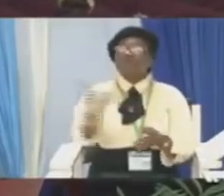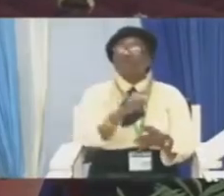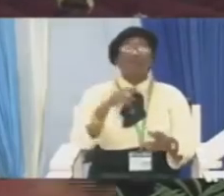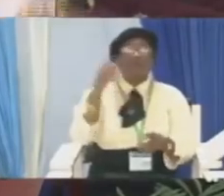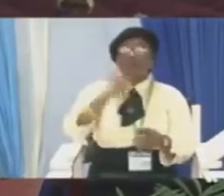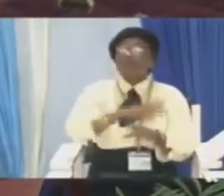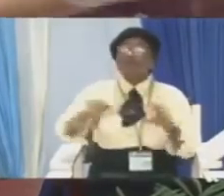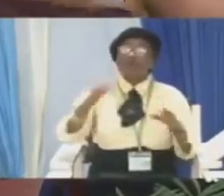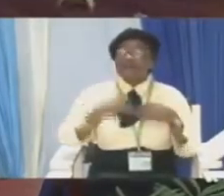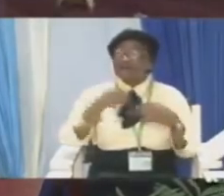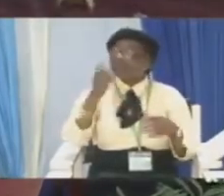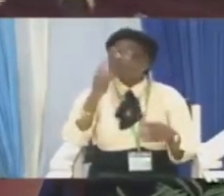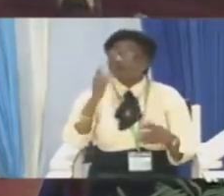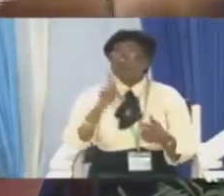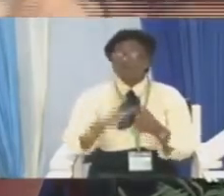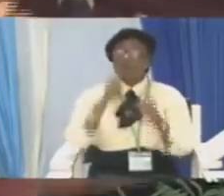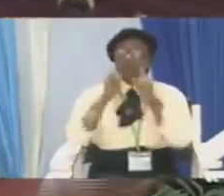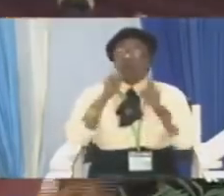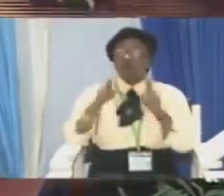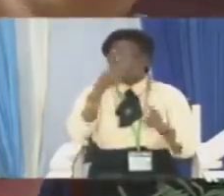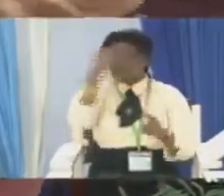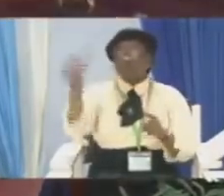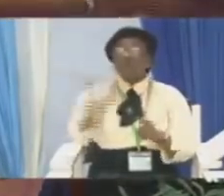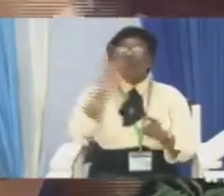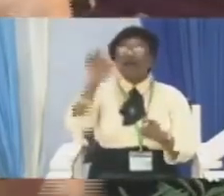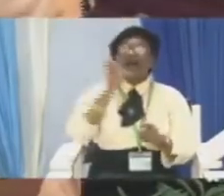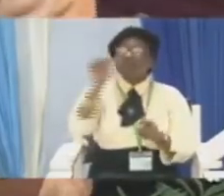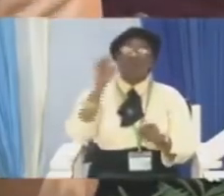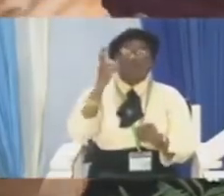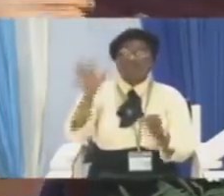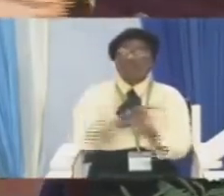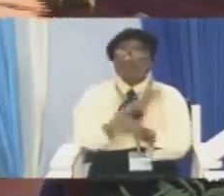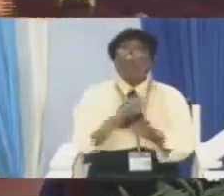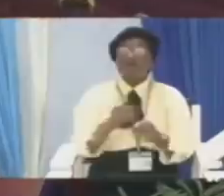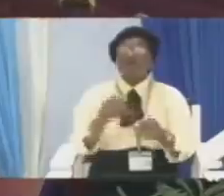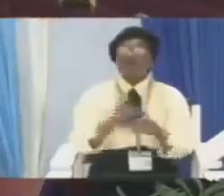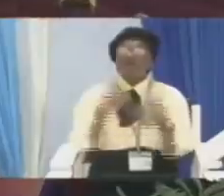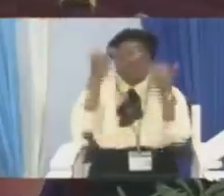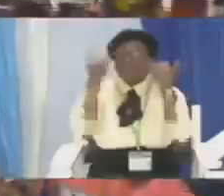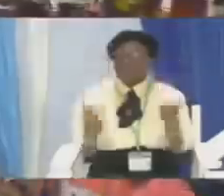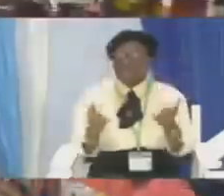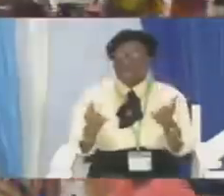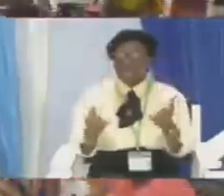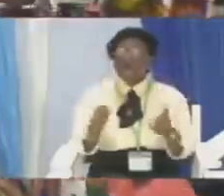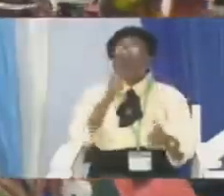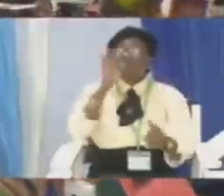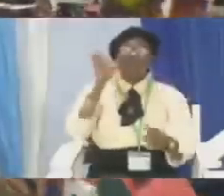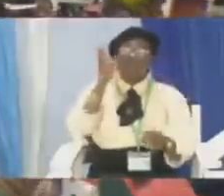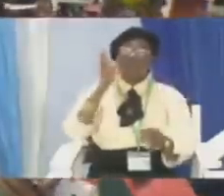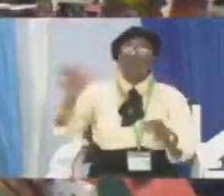talk, because you are not fruitful, as from today, be fruitful!